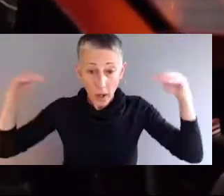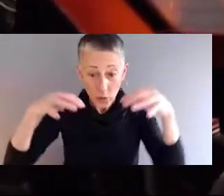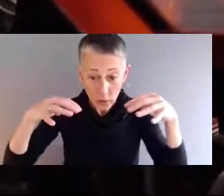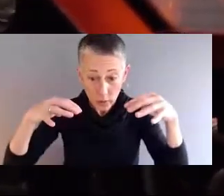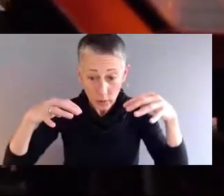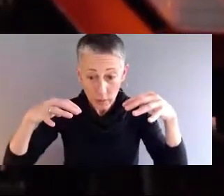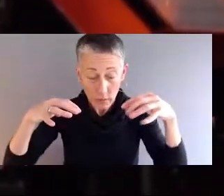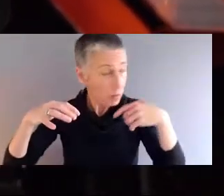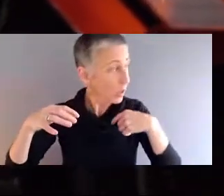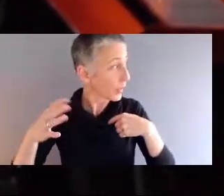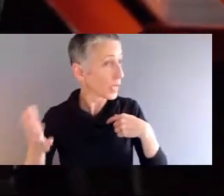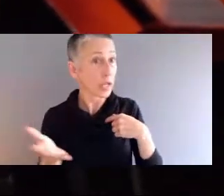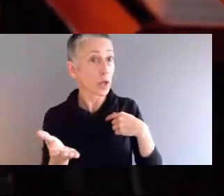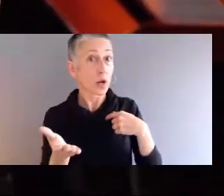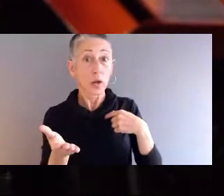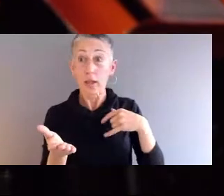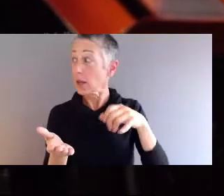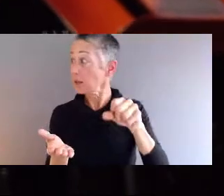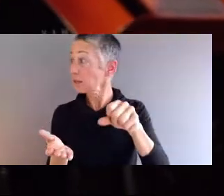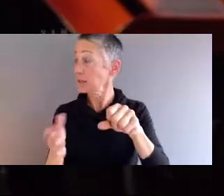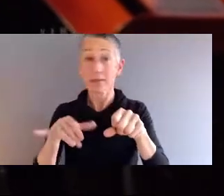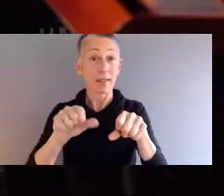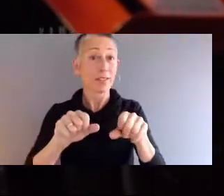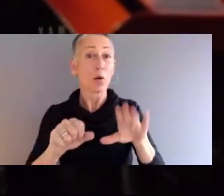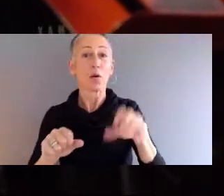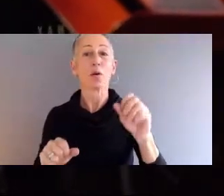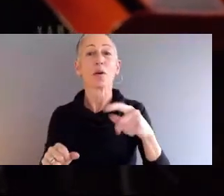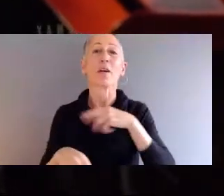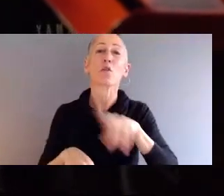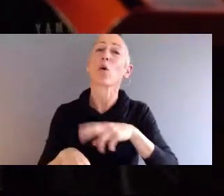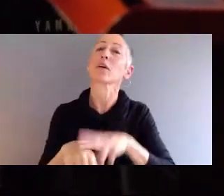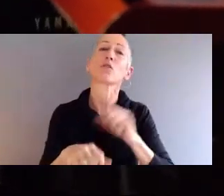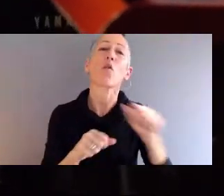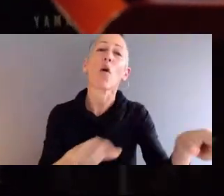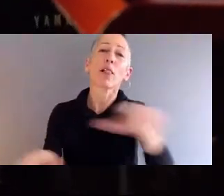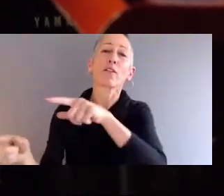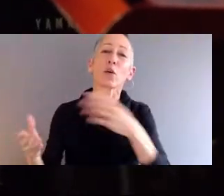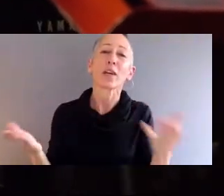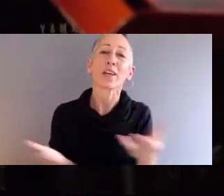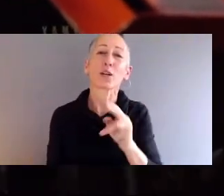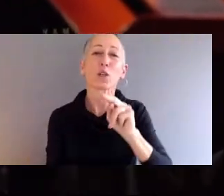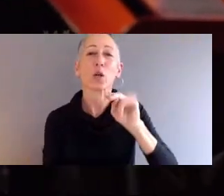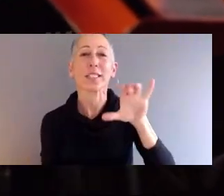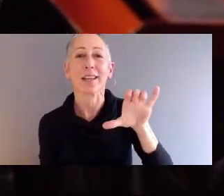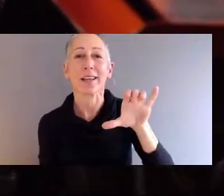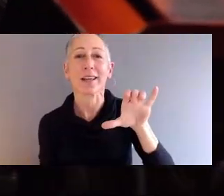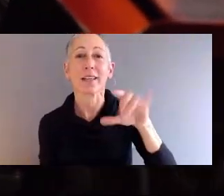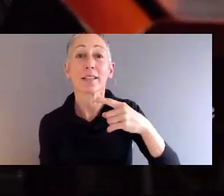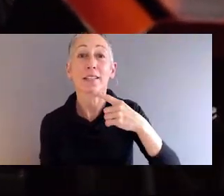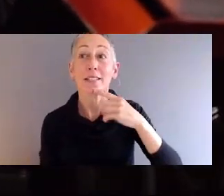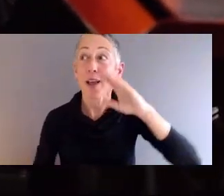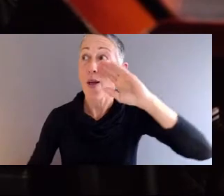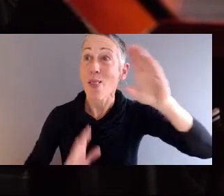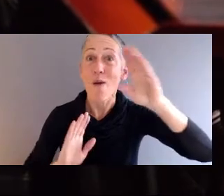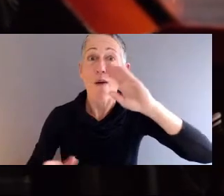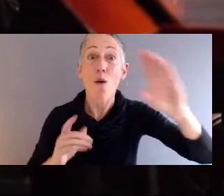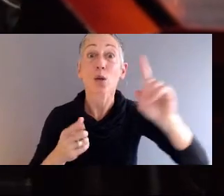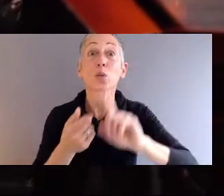Yes? Yes? And we, of course, we all have all of you in New York City with us here. Say hi to our digital